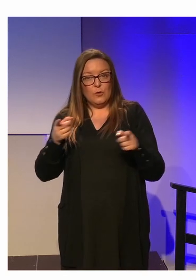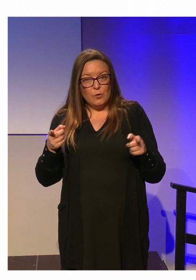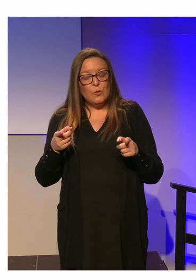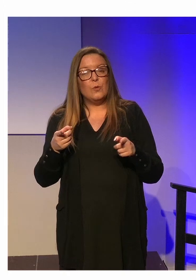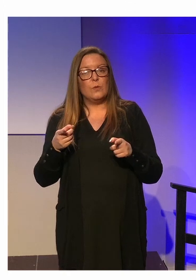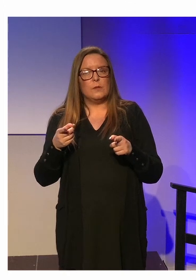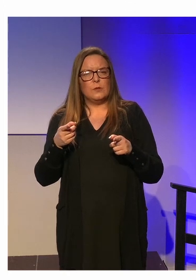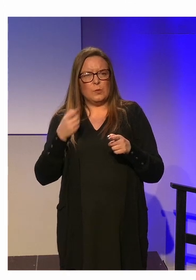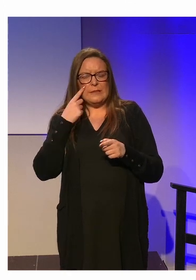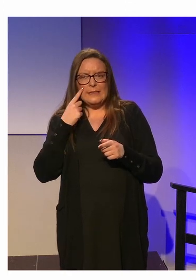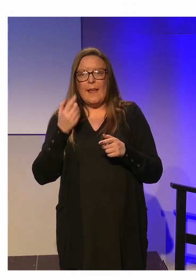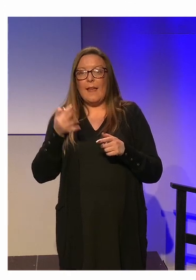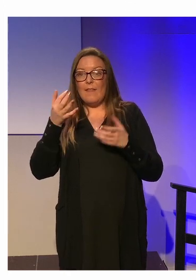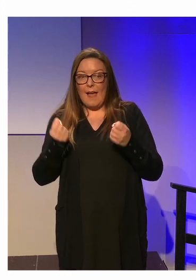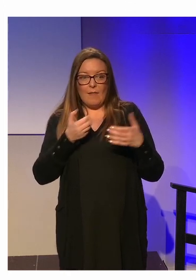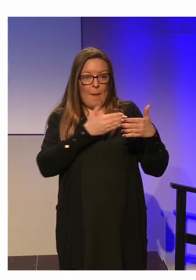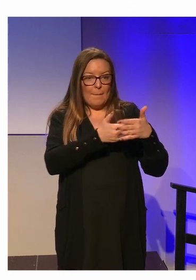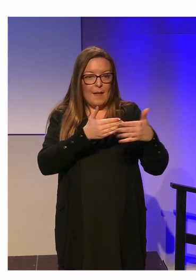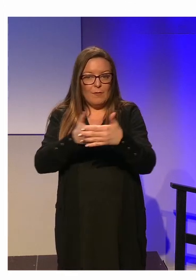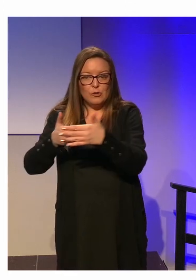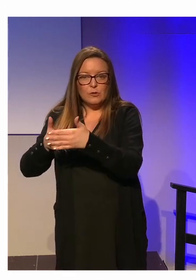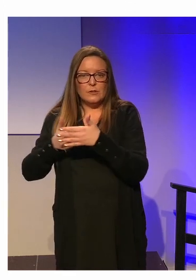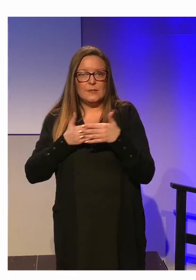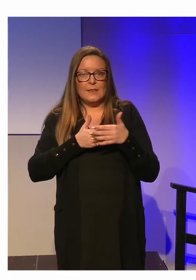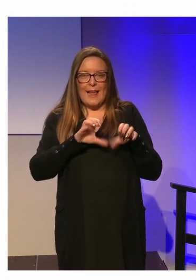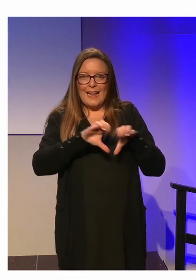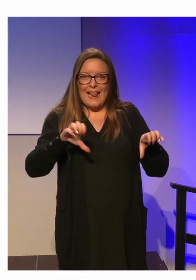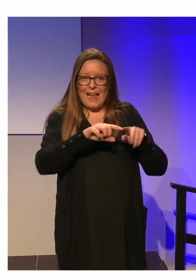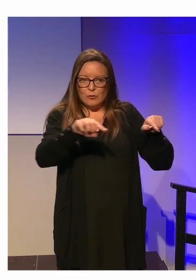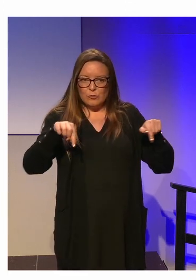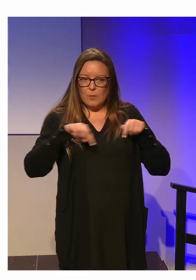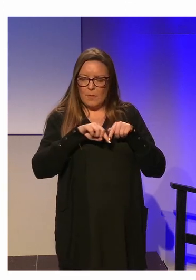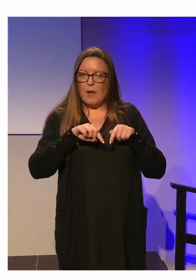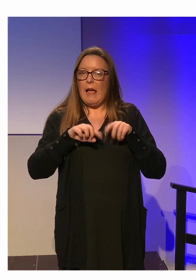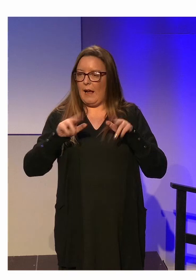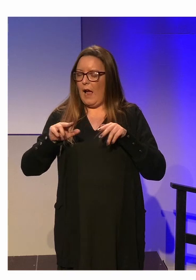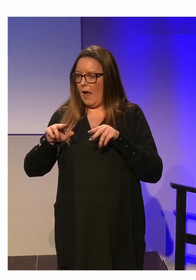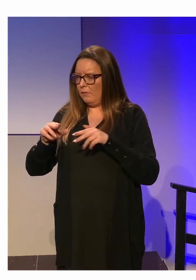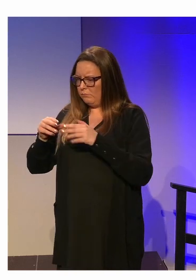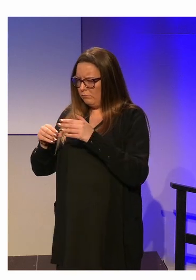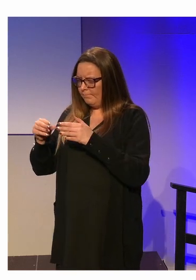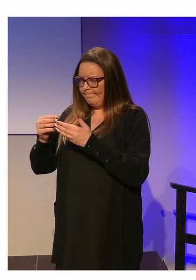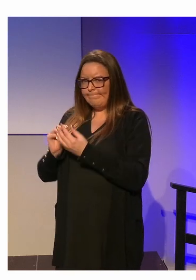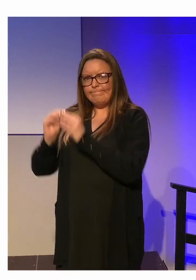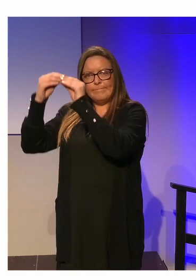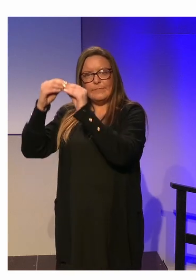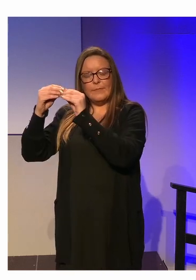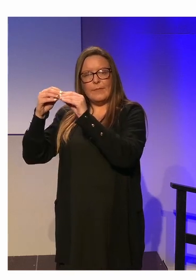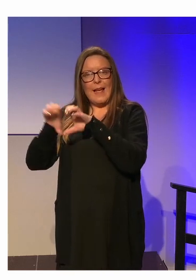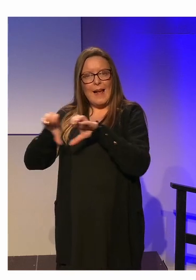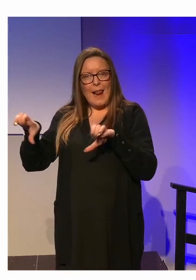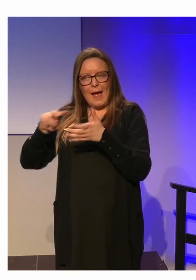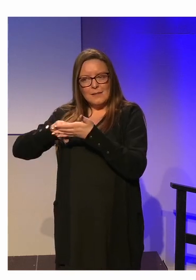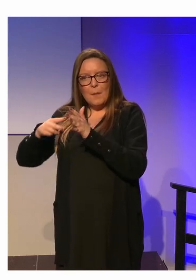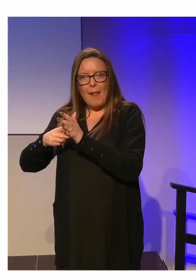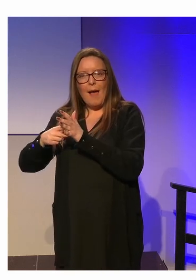anticipate barriers in the classroom and design your lesson plans, all different things that we'll talk about, to reach